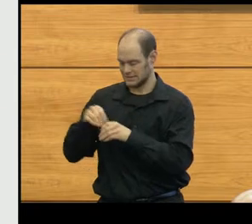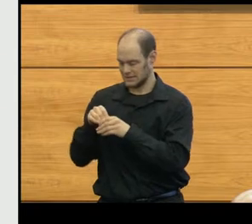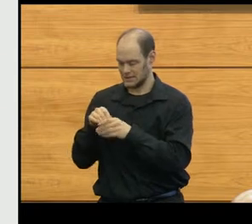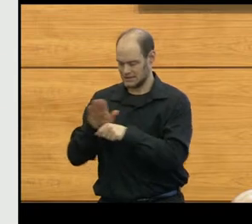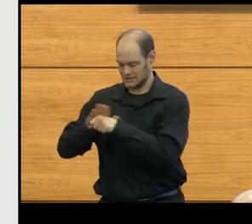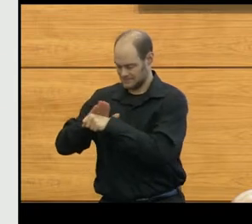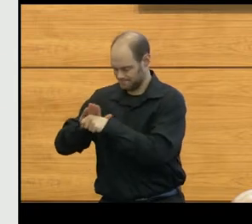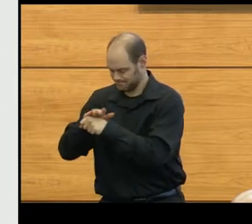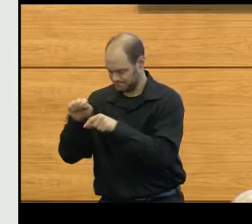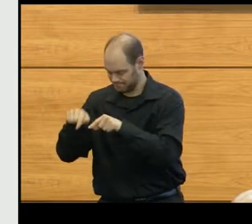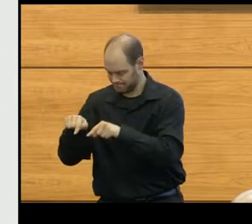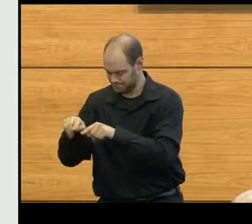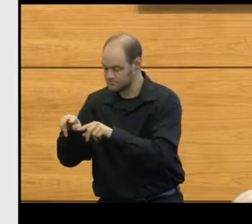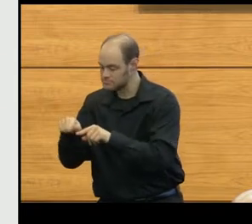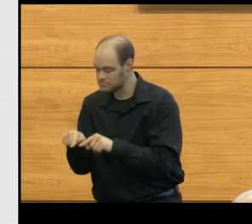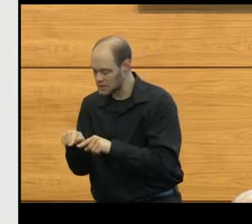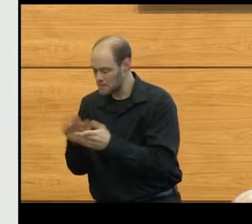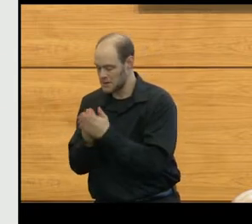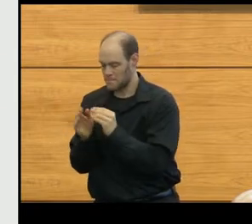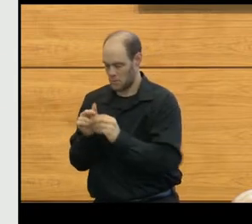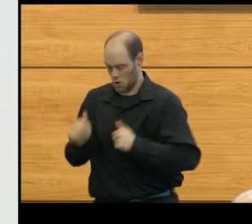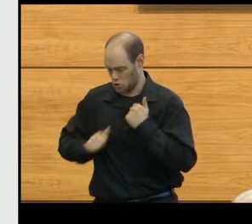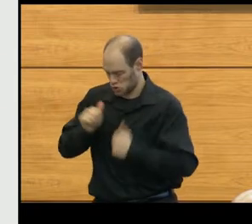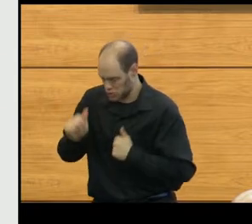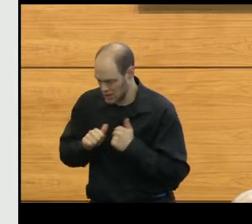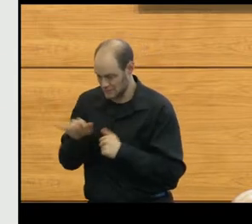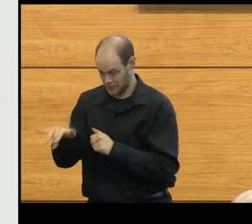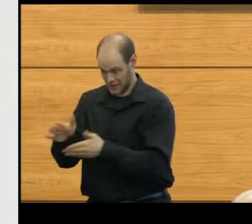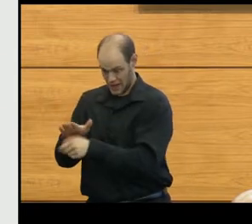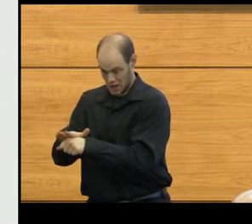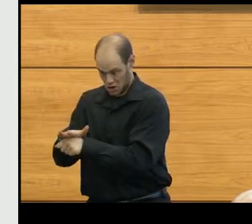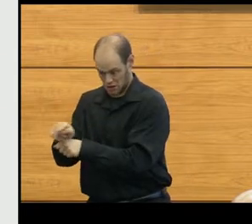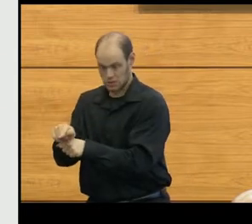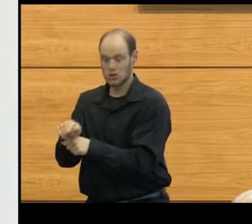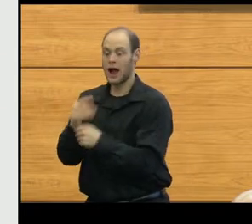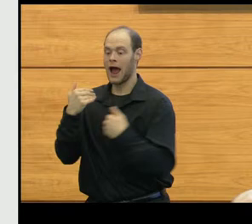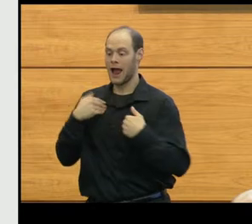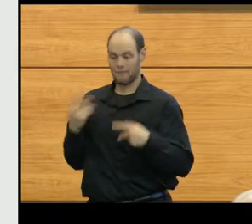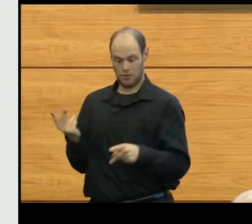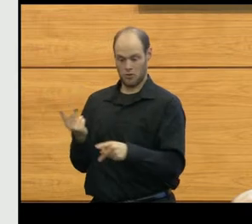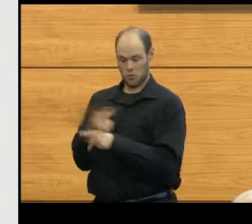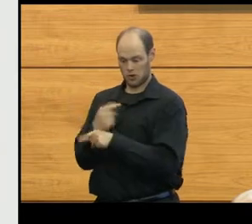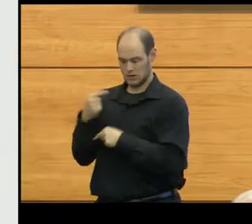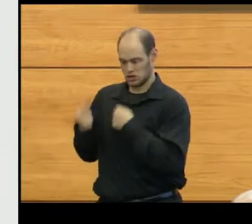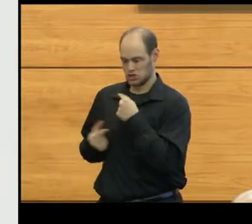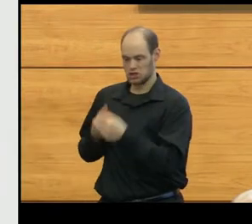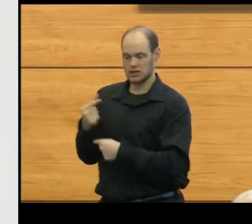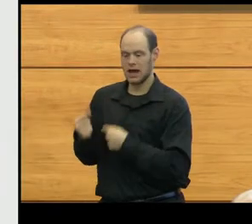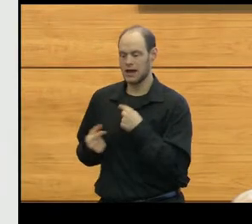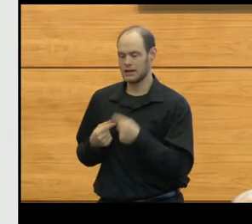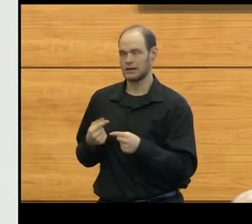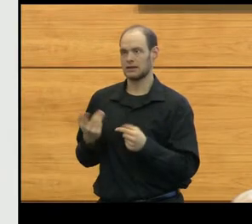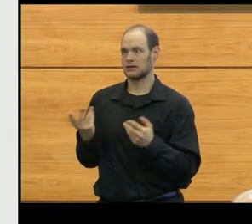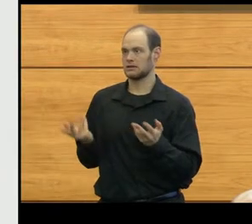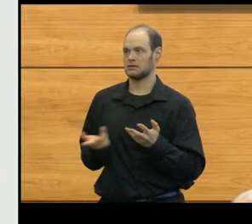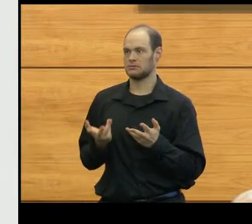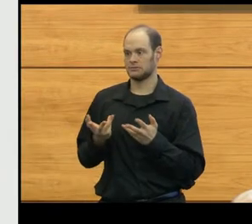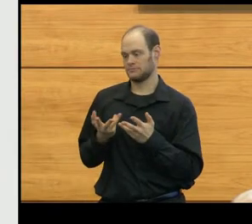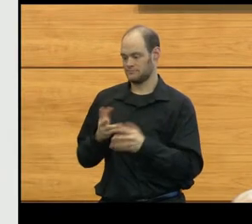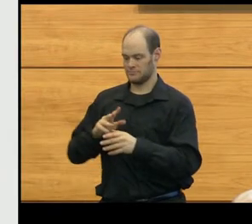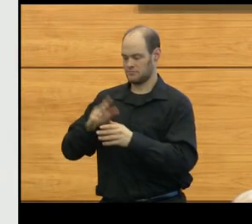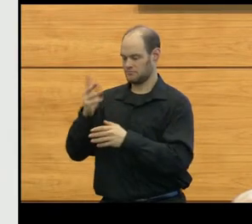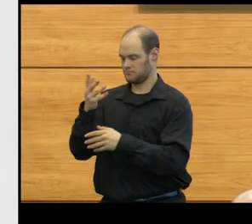of the tumor to be able to be more aggressive in those areas which have the worst genetic